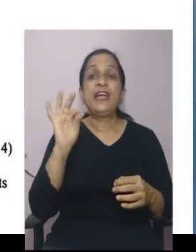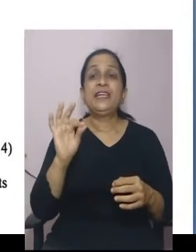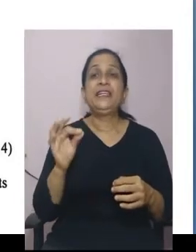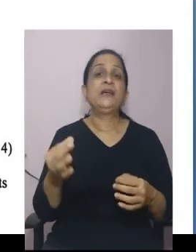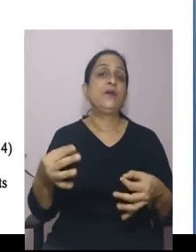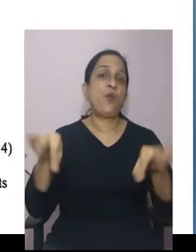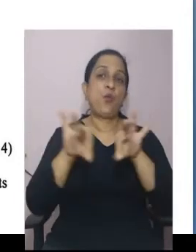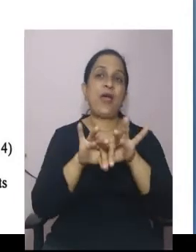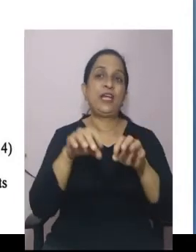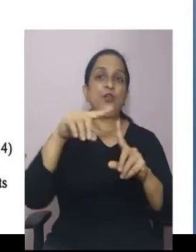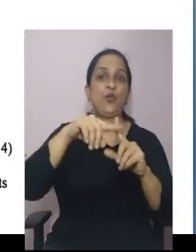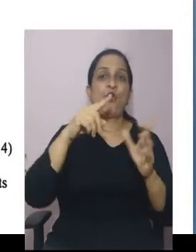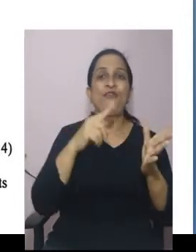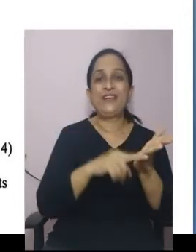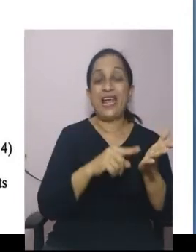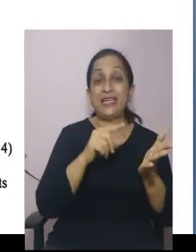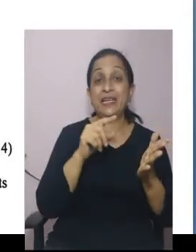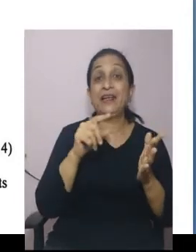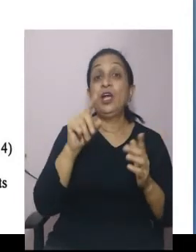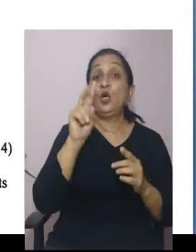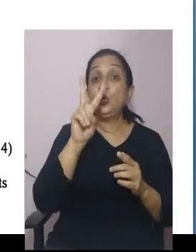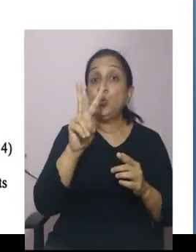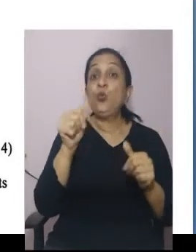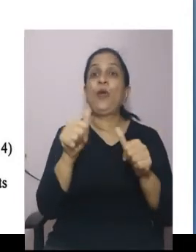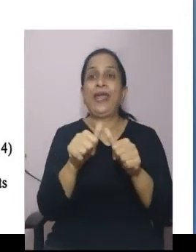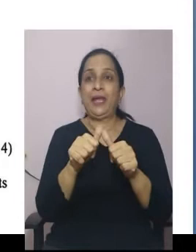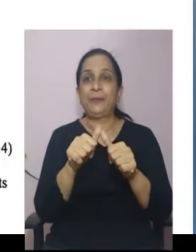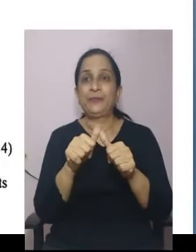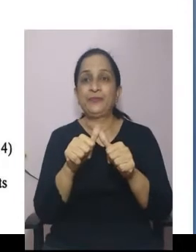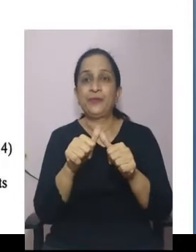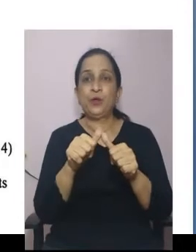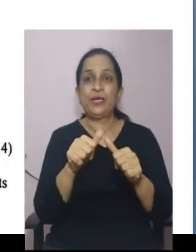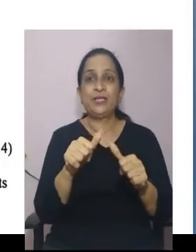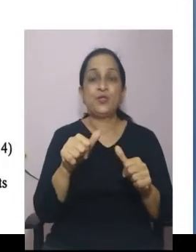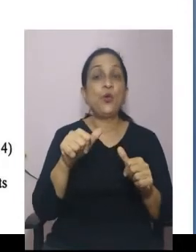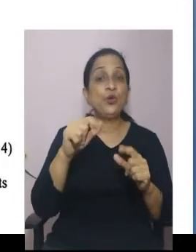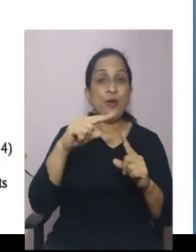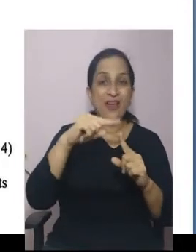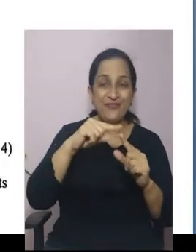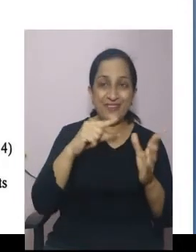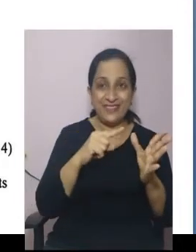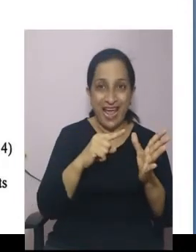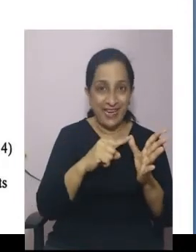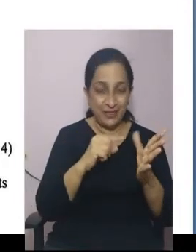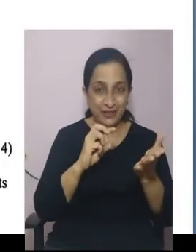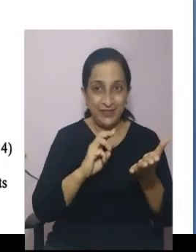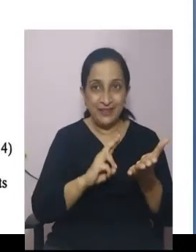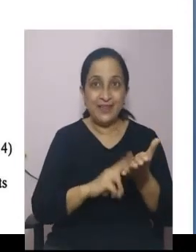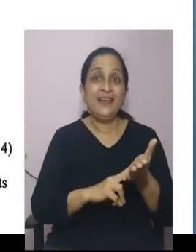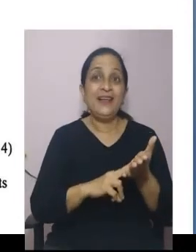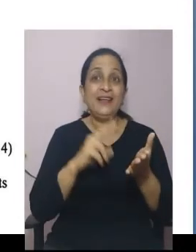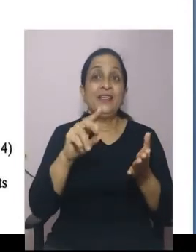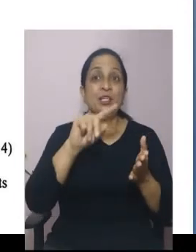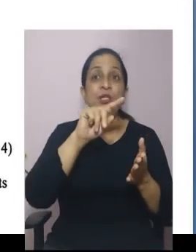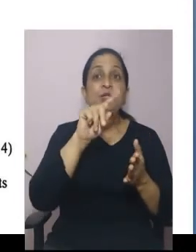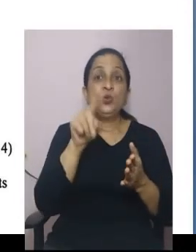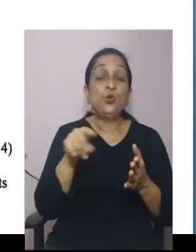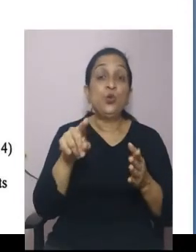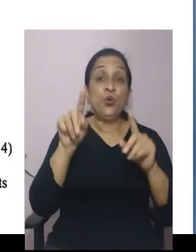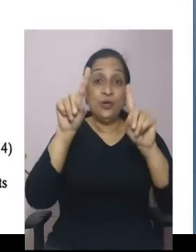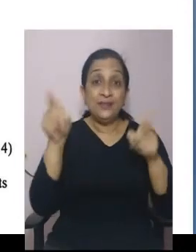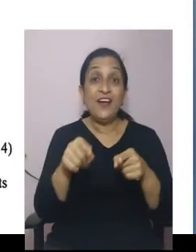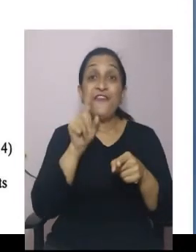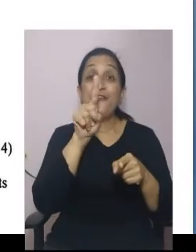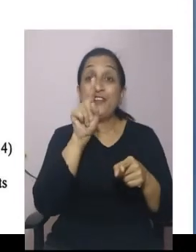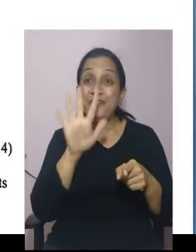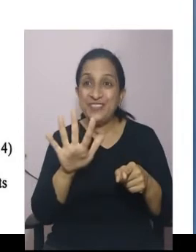simply put the value of A here, then this becomes tan 30 degrees. Tan 30 is nothing but 1 over root 3. So